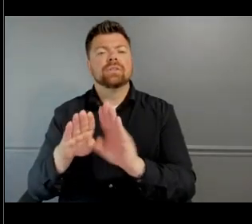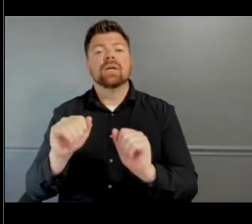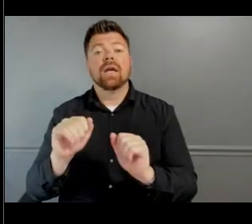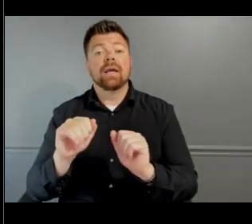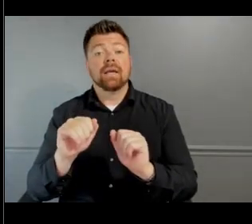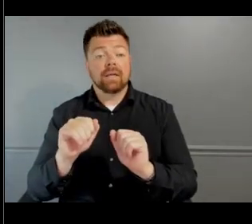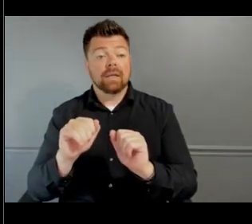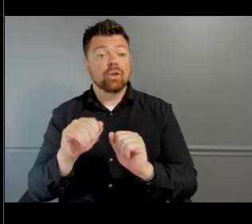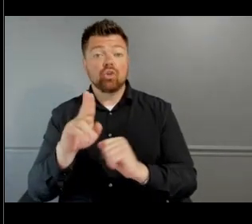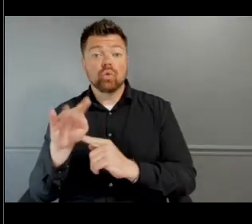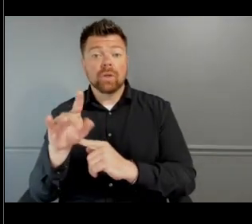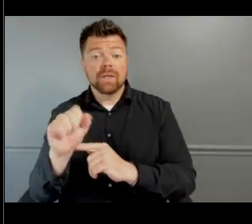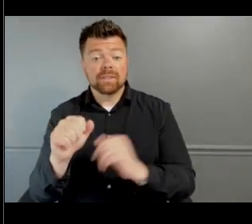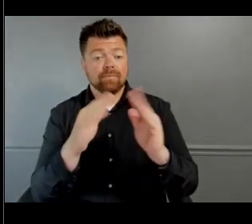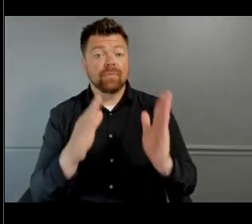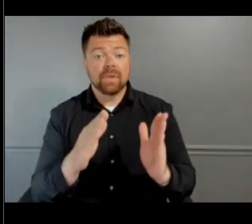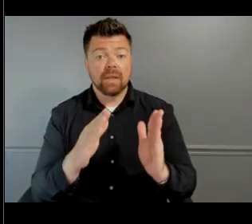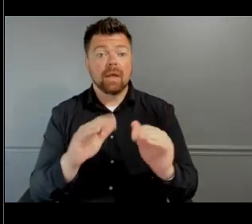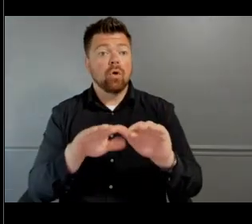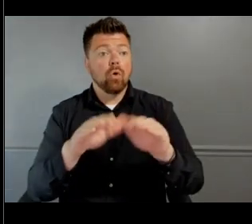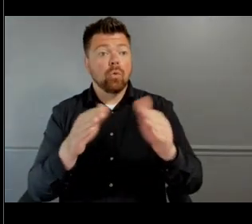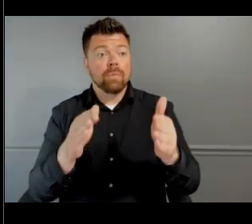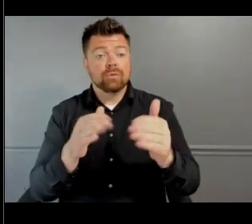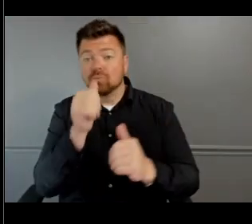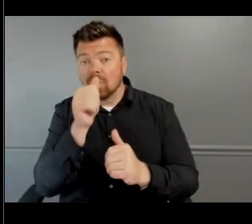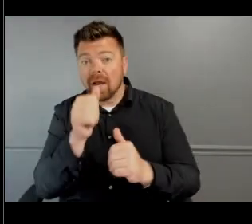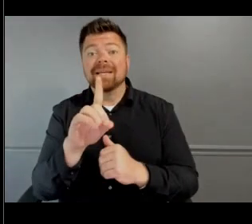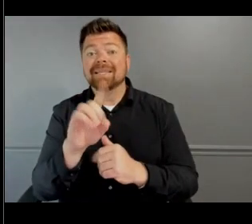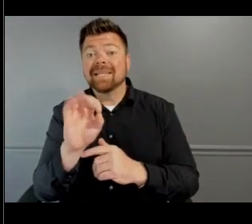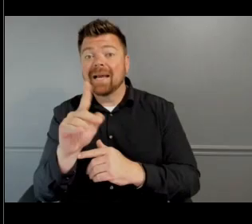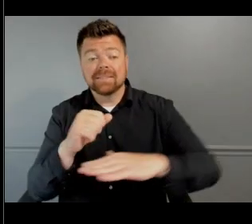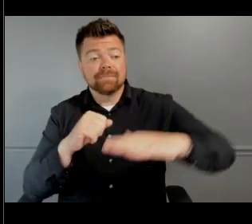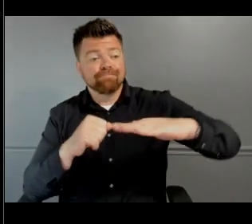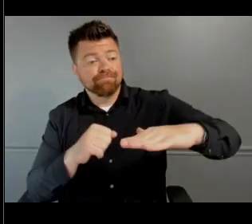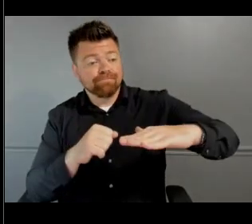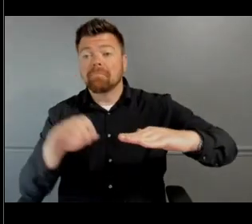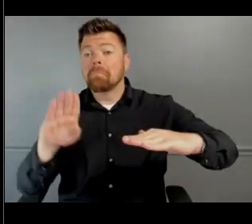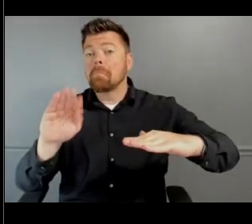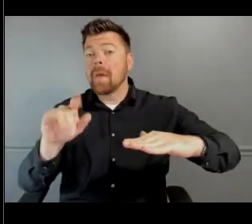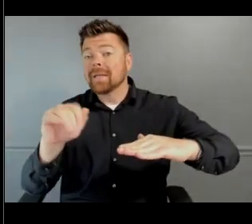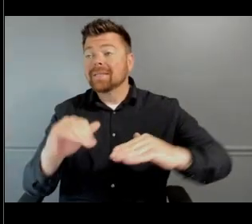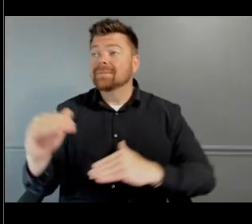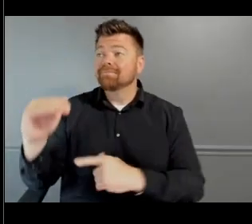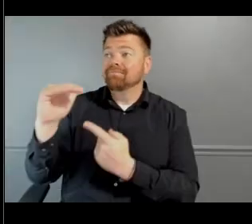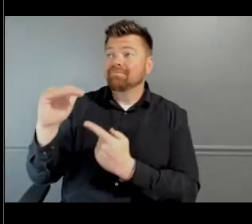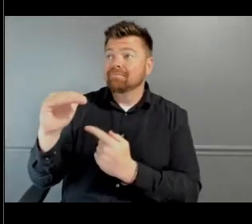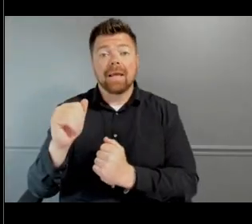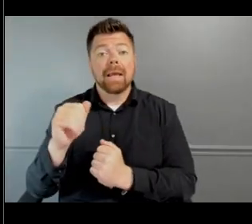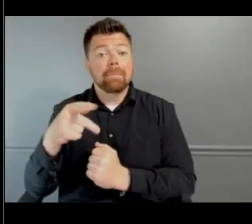onto private decks, balconies, and patios.